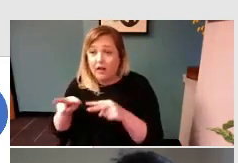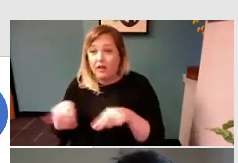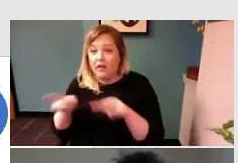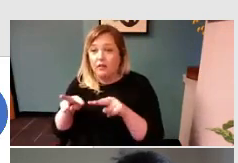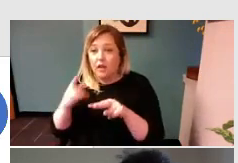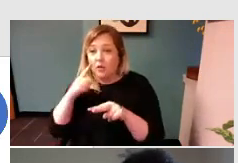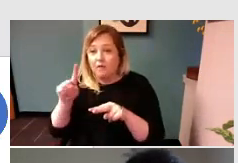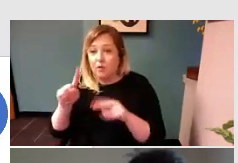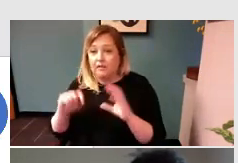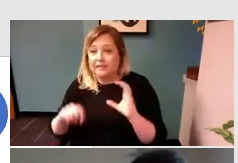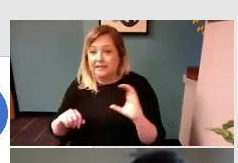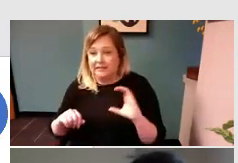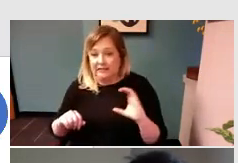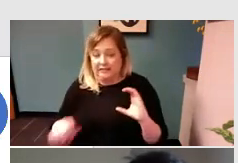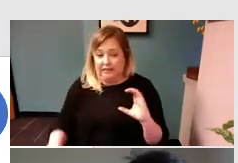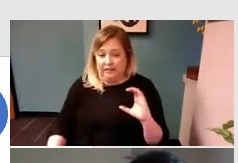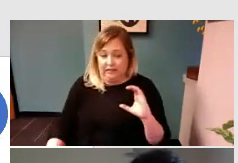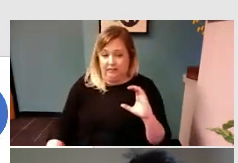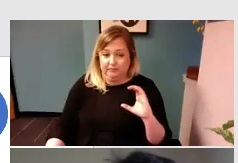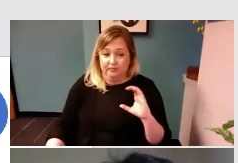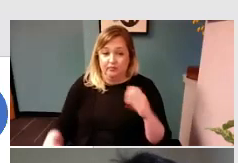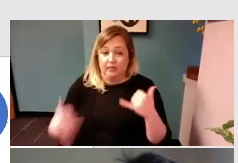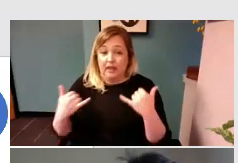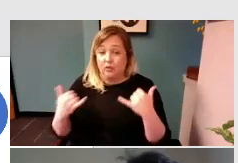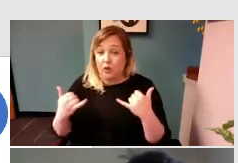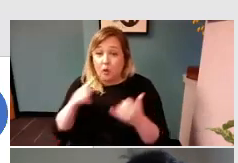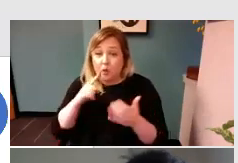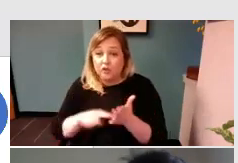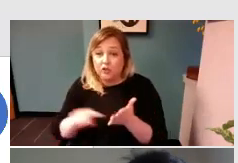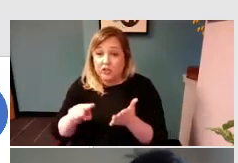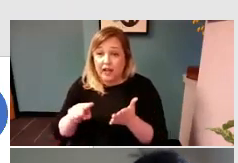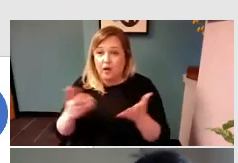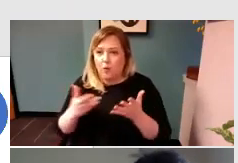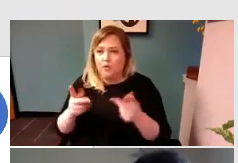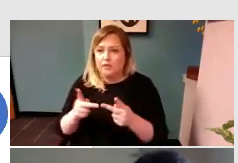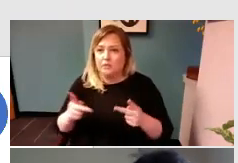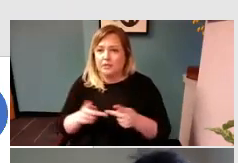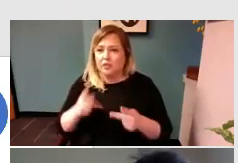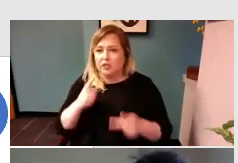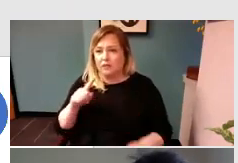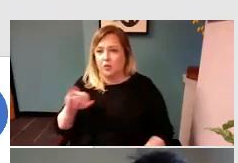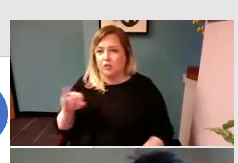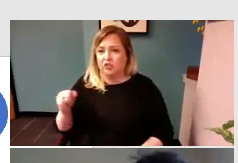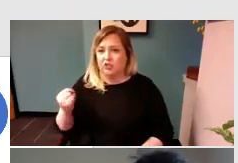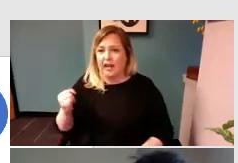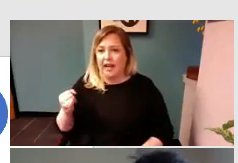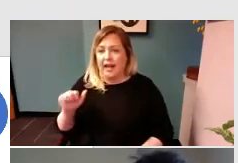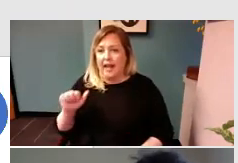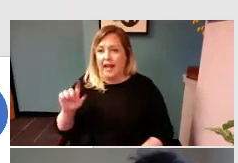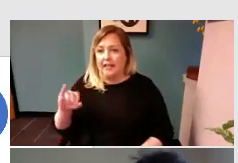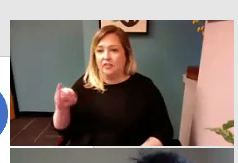C. So now we check what is the position for the adjacency list for J. So what would the adjacency list of J look like?